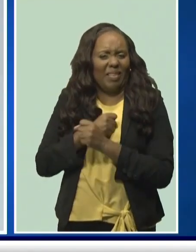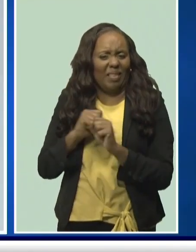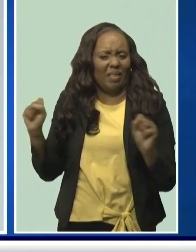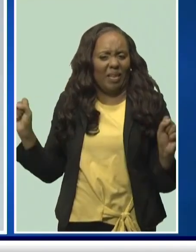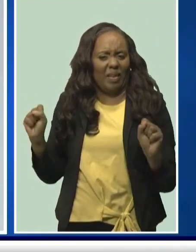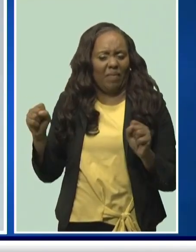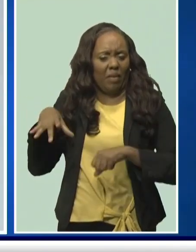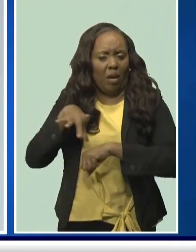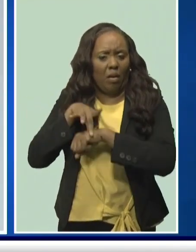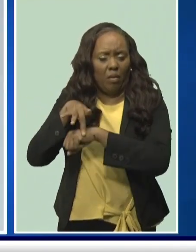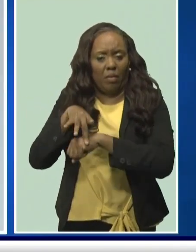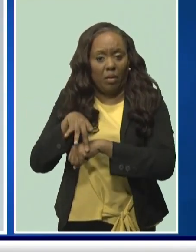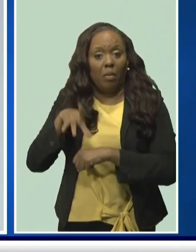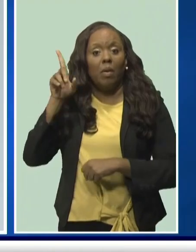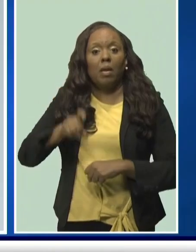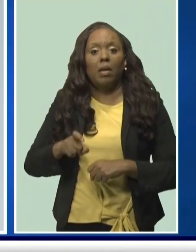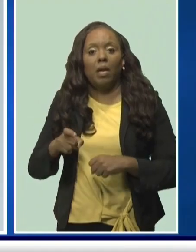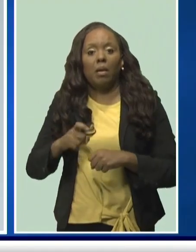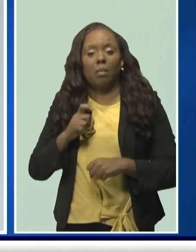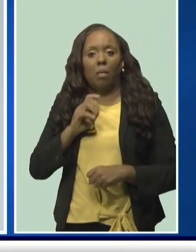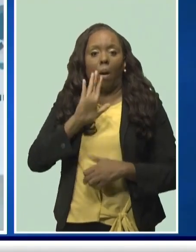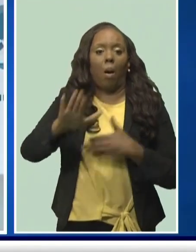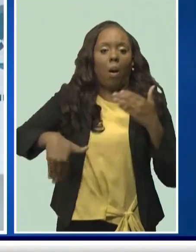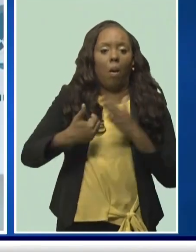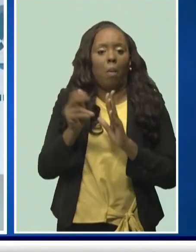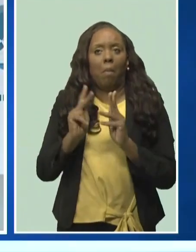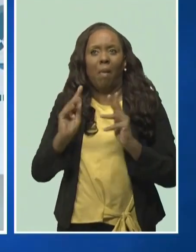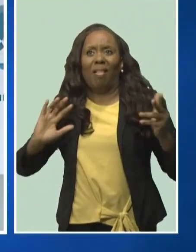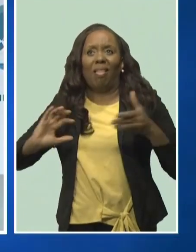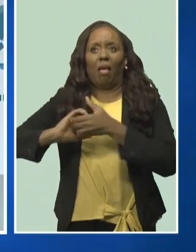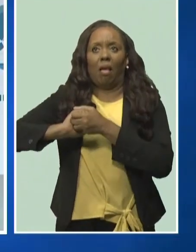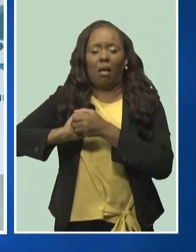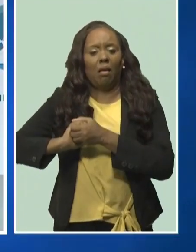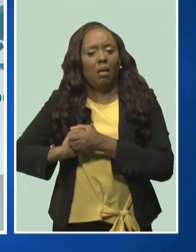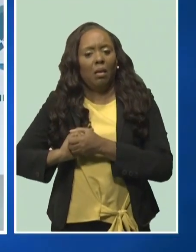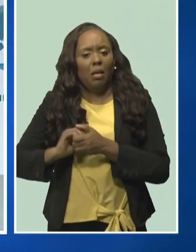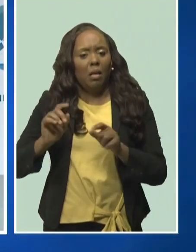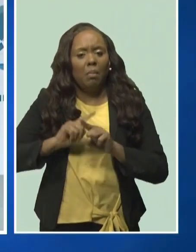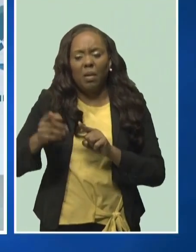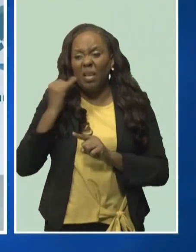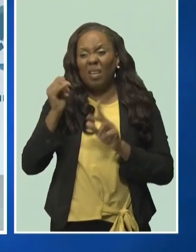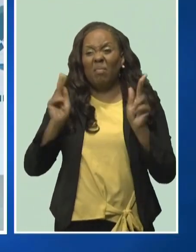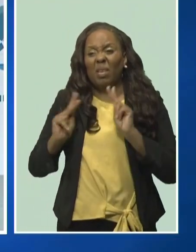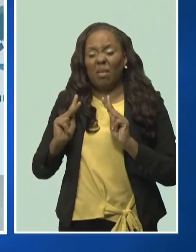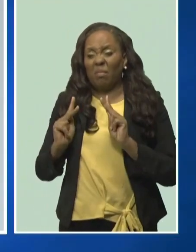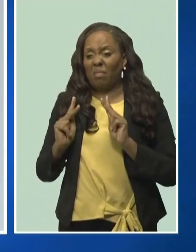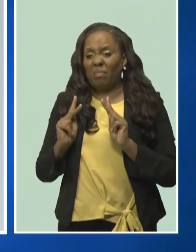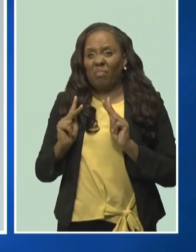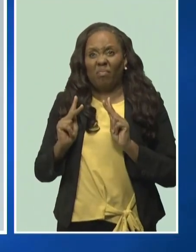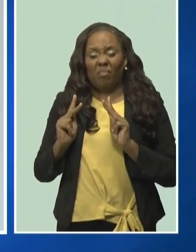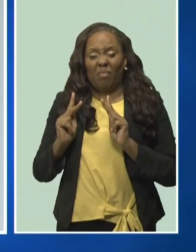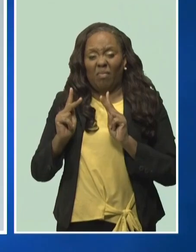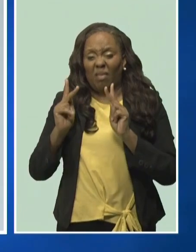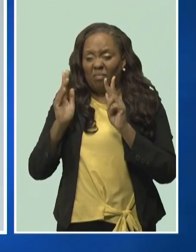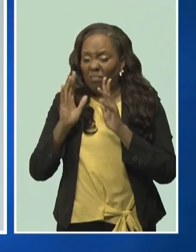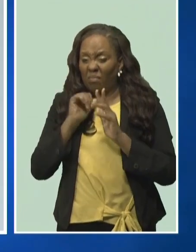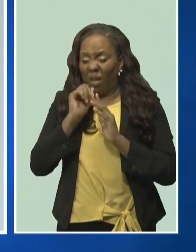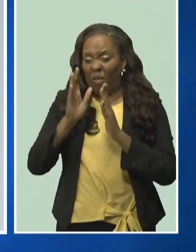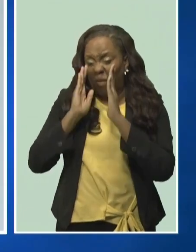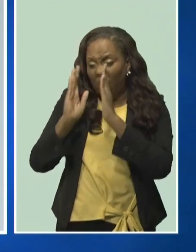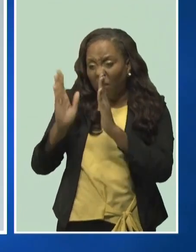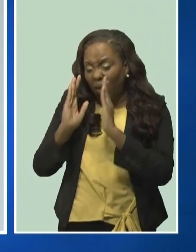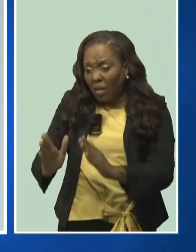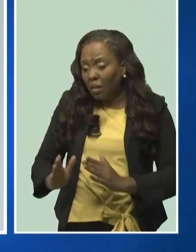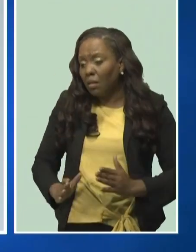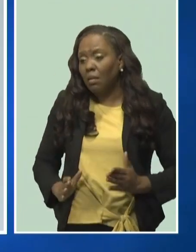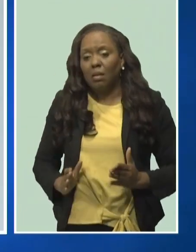And if the majority is distracted in conflicts, if the majority is distracted in just being able to eke out